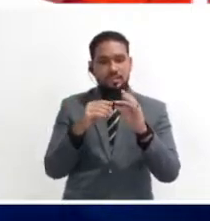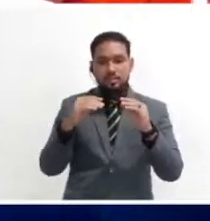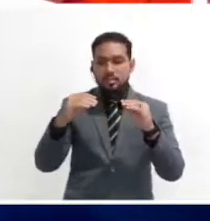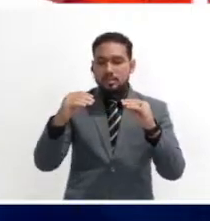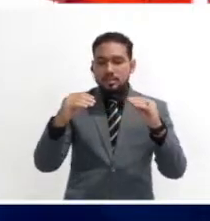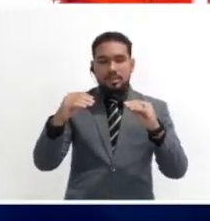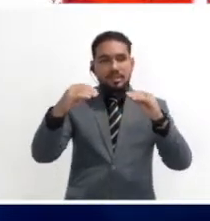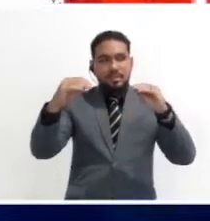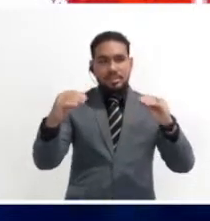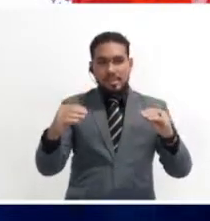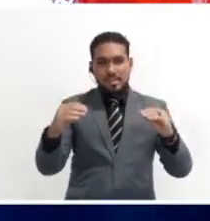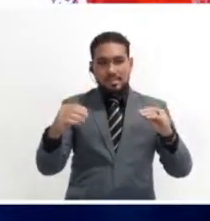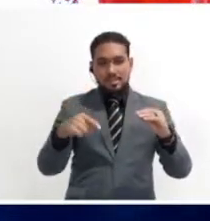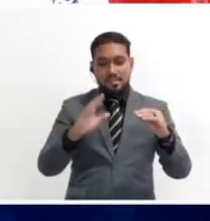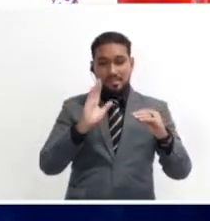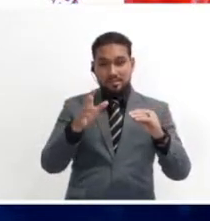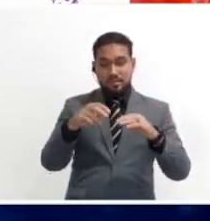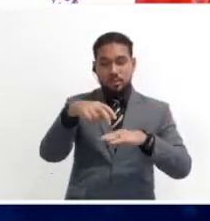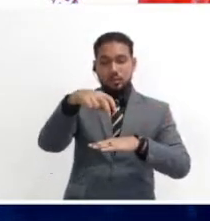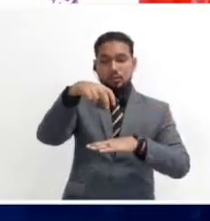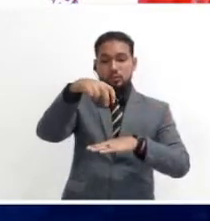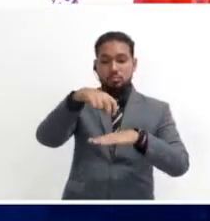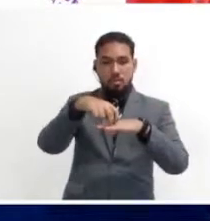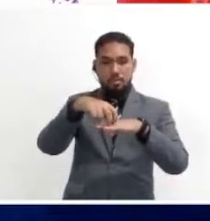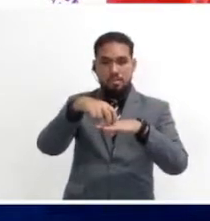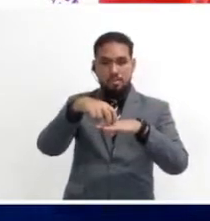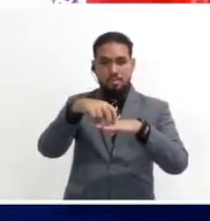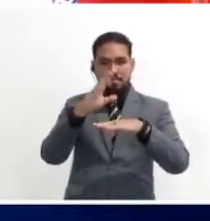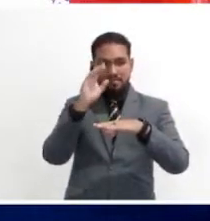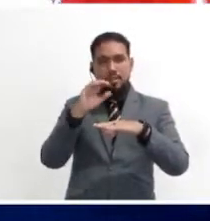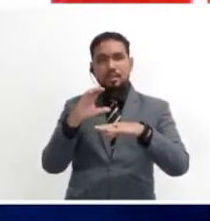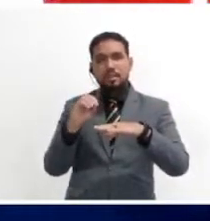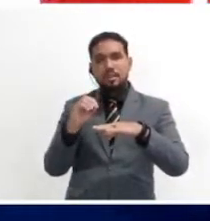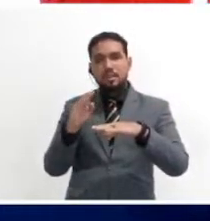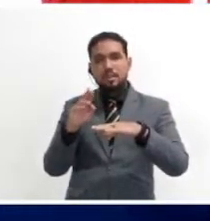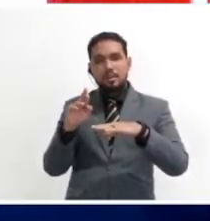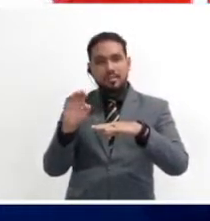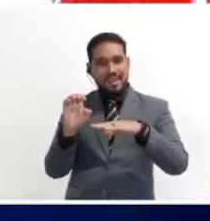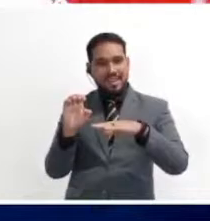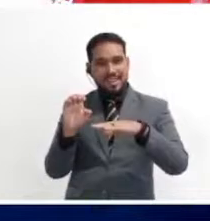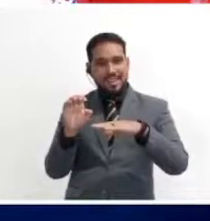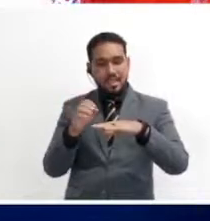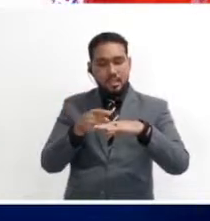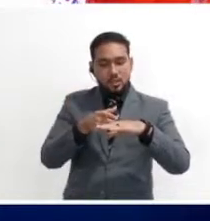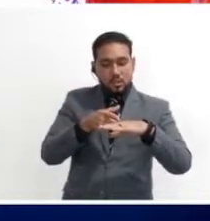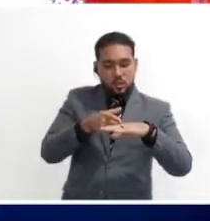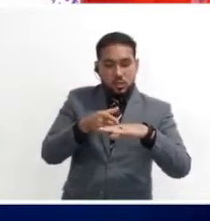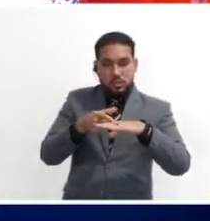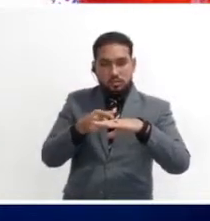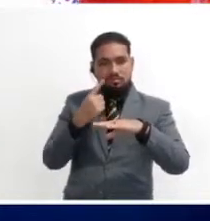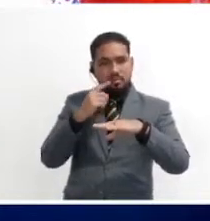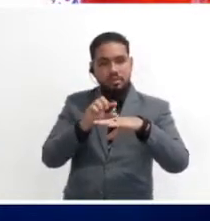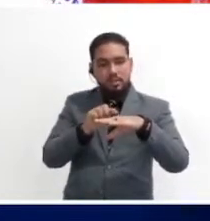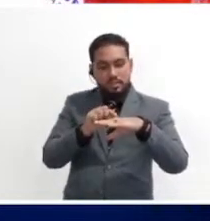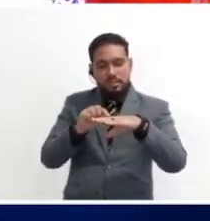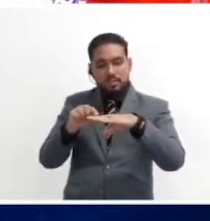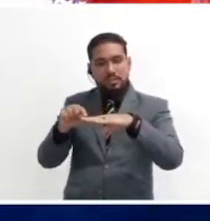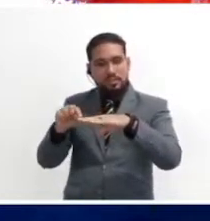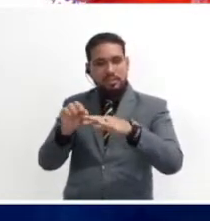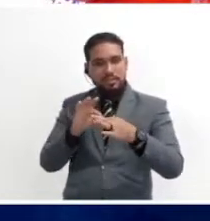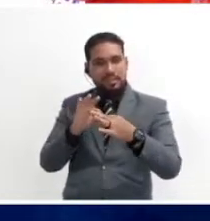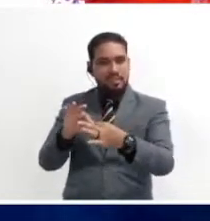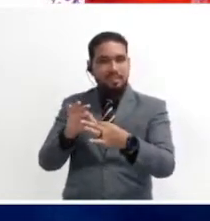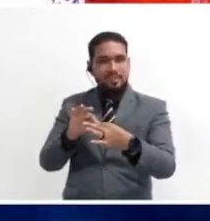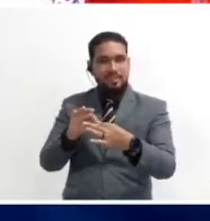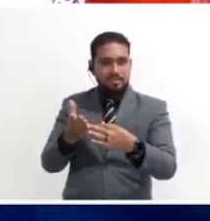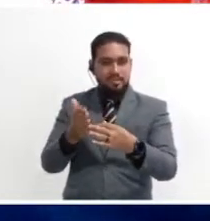that pattern. And then we remove the photoresist and we etch the part of the seed